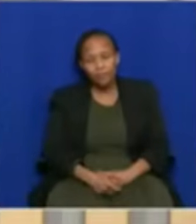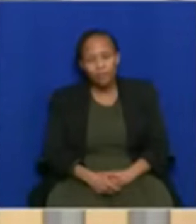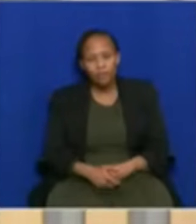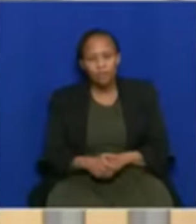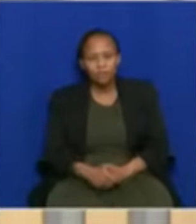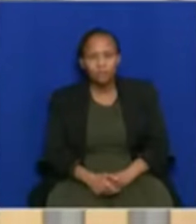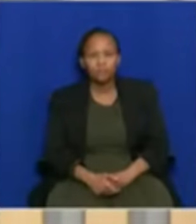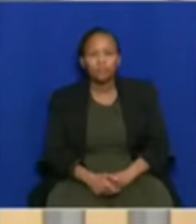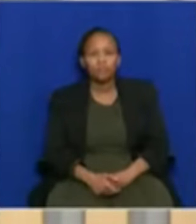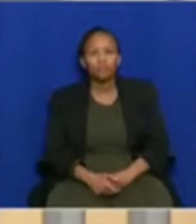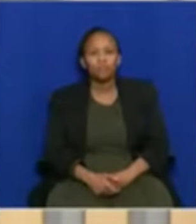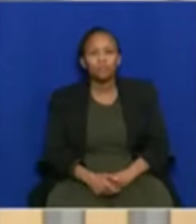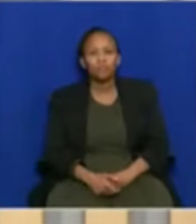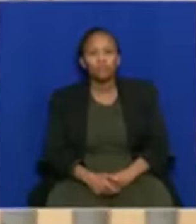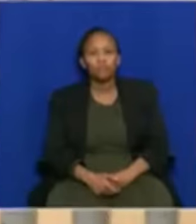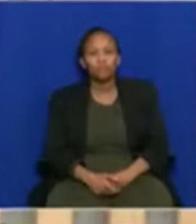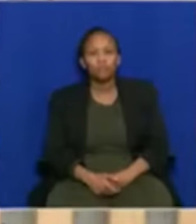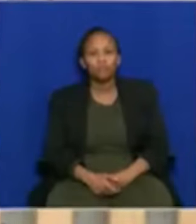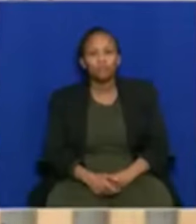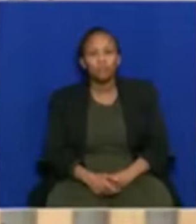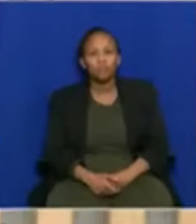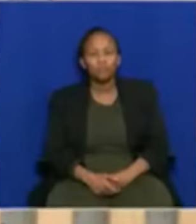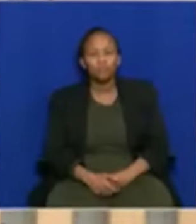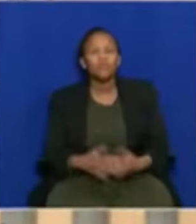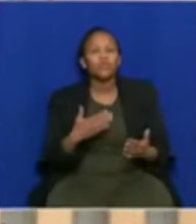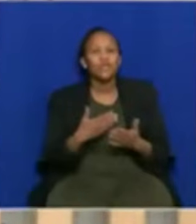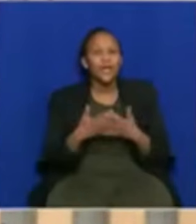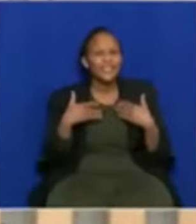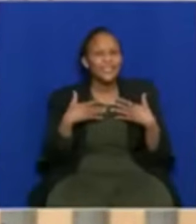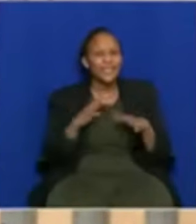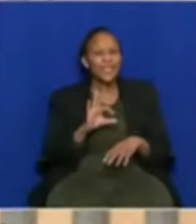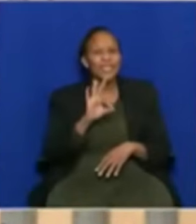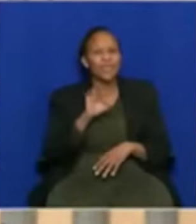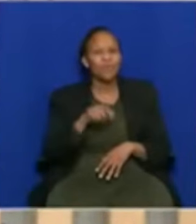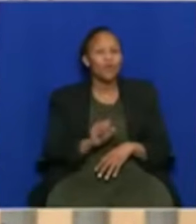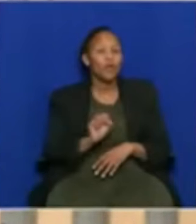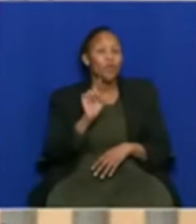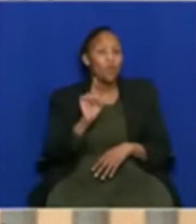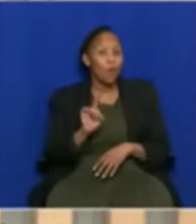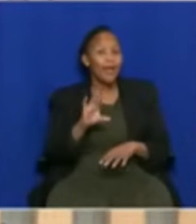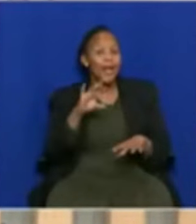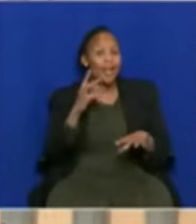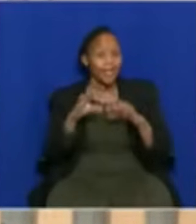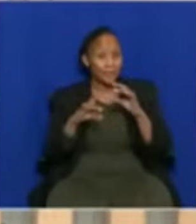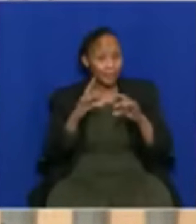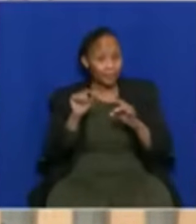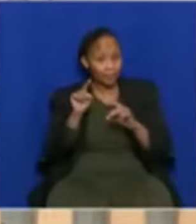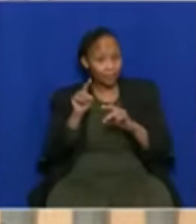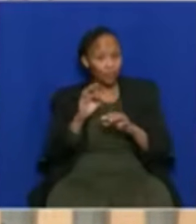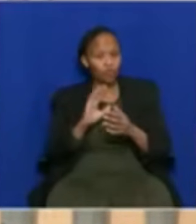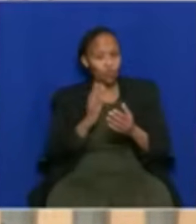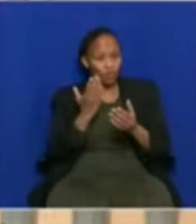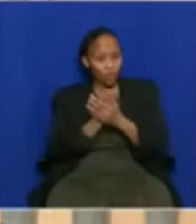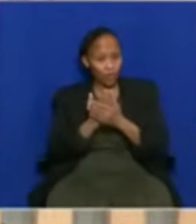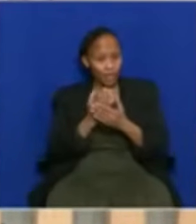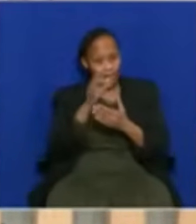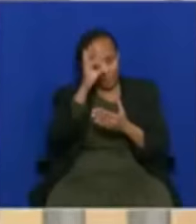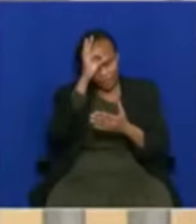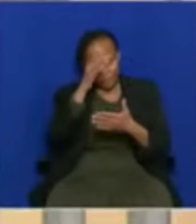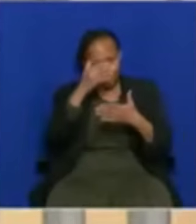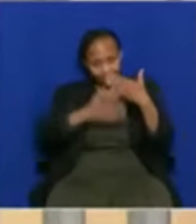We can start at 3.1. That's where an analysis of the respective dockets takes place. I will just take you